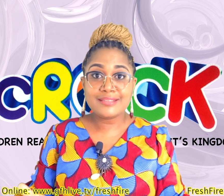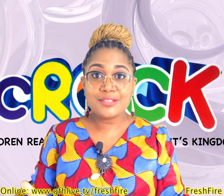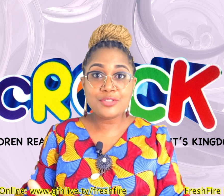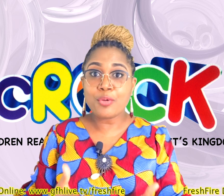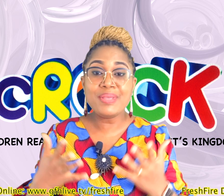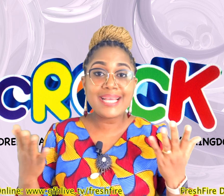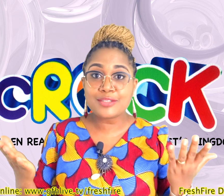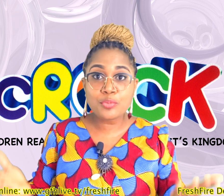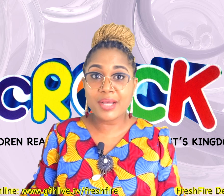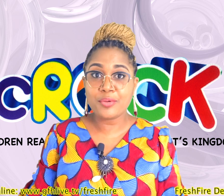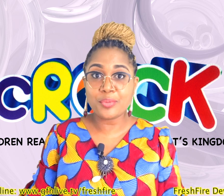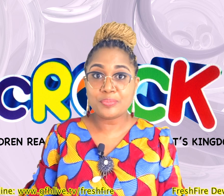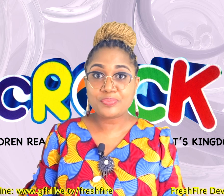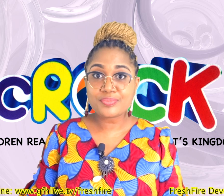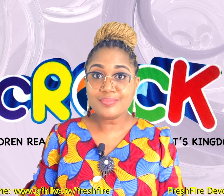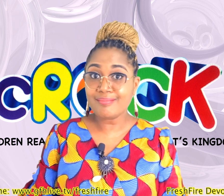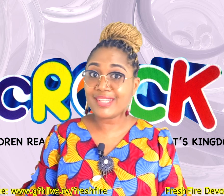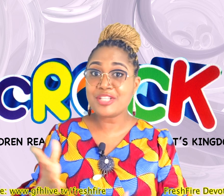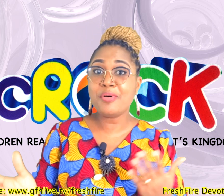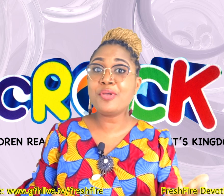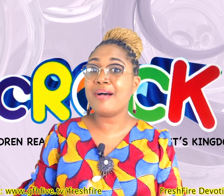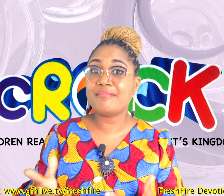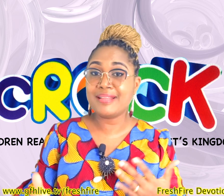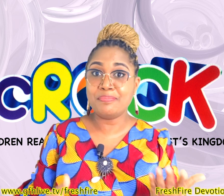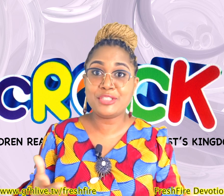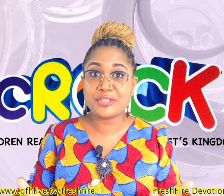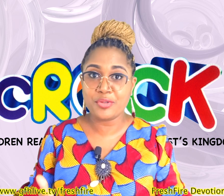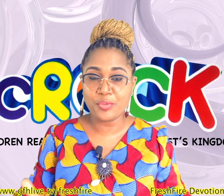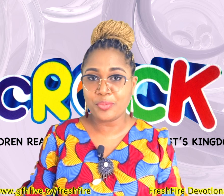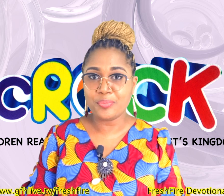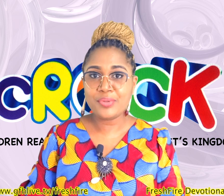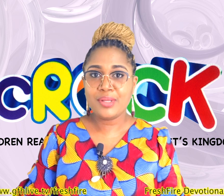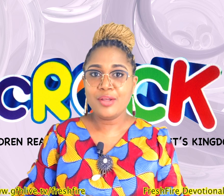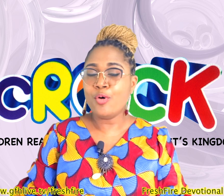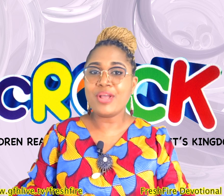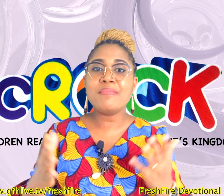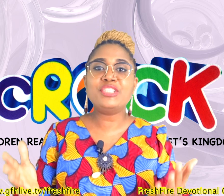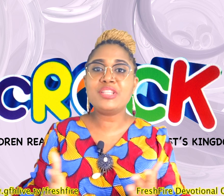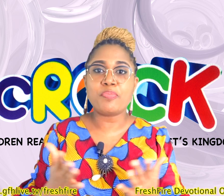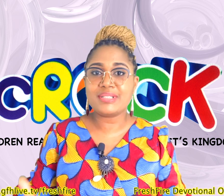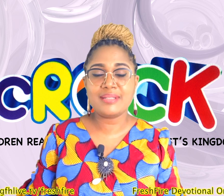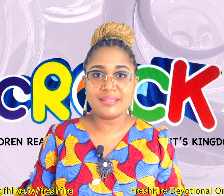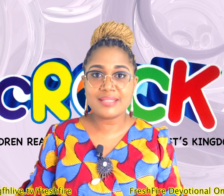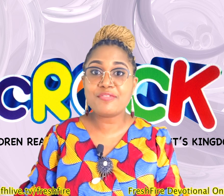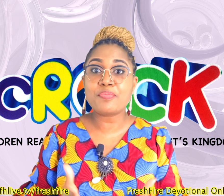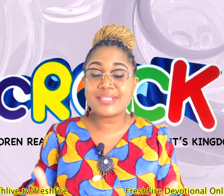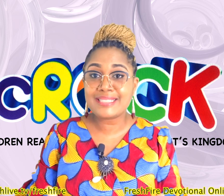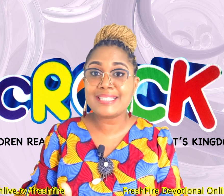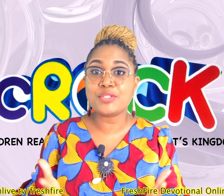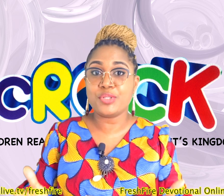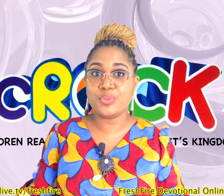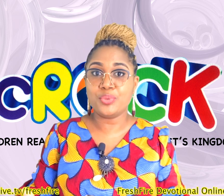Imagine your biggest superhero. Some of you have their pictures in your room. Or imagine the president. If